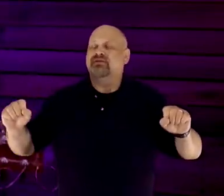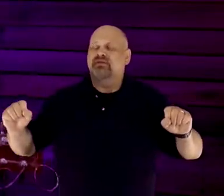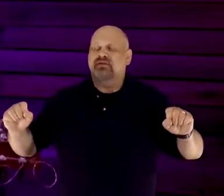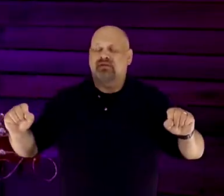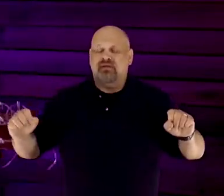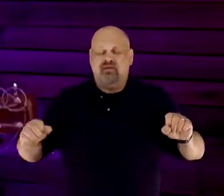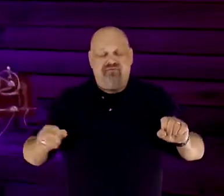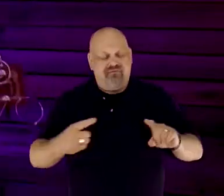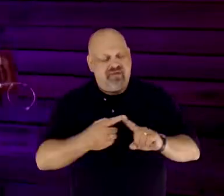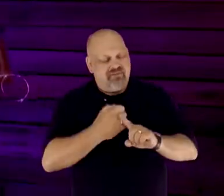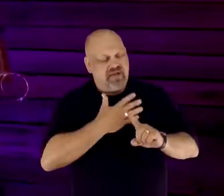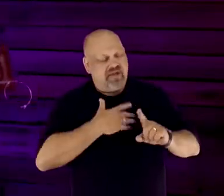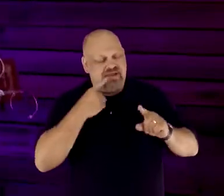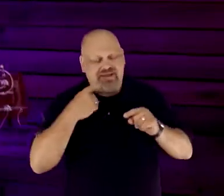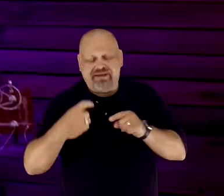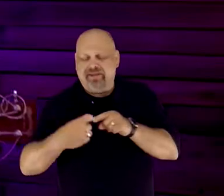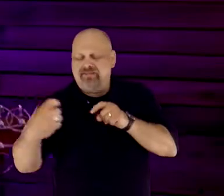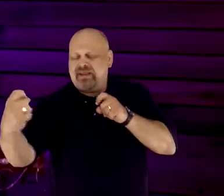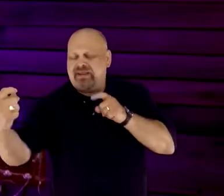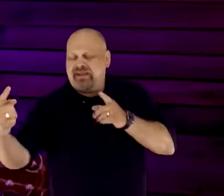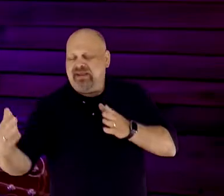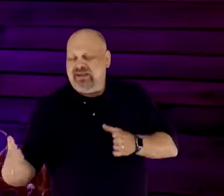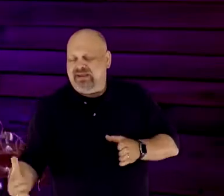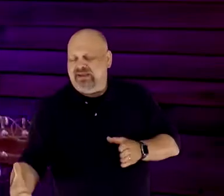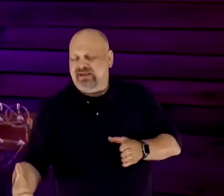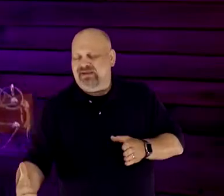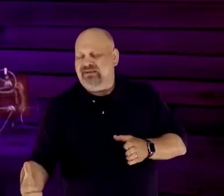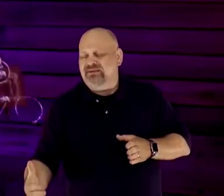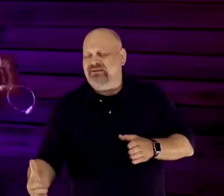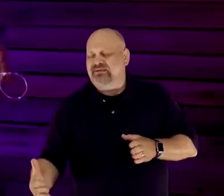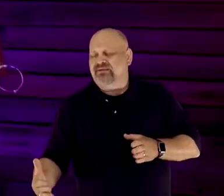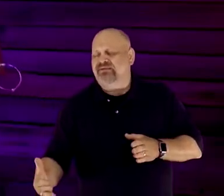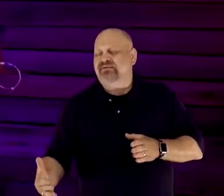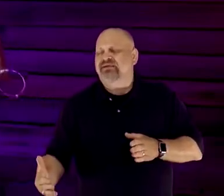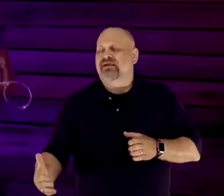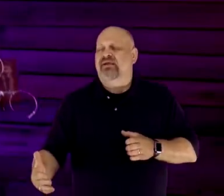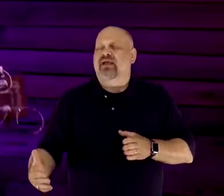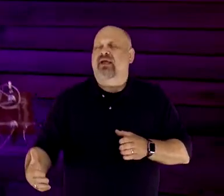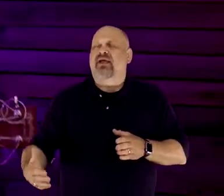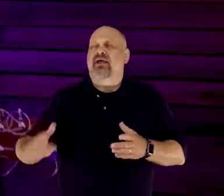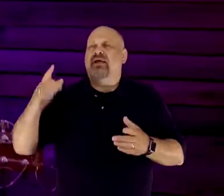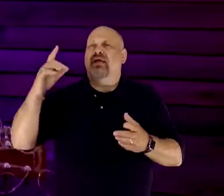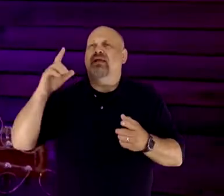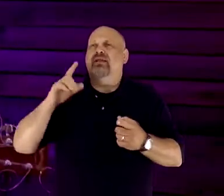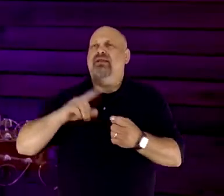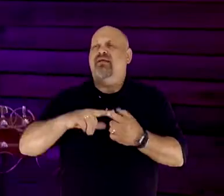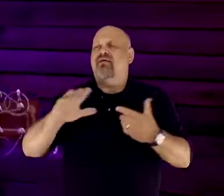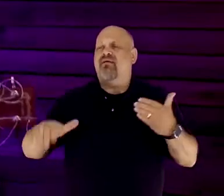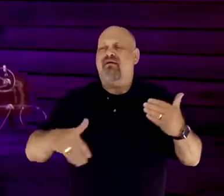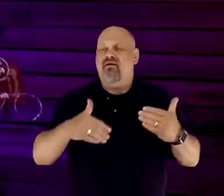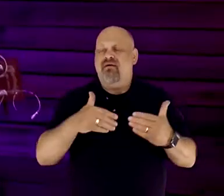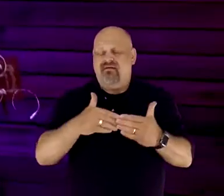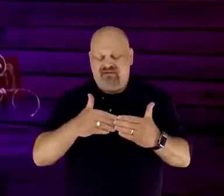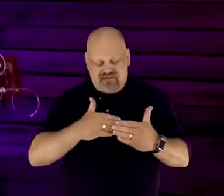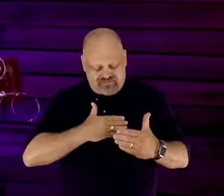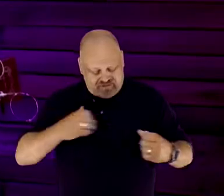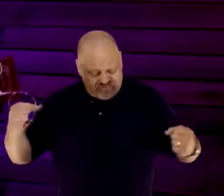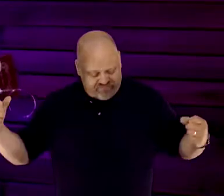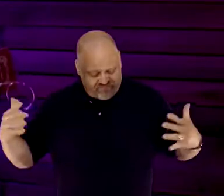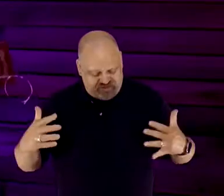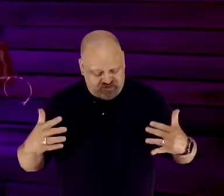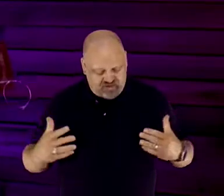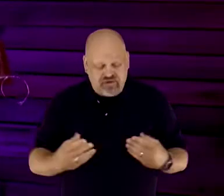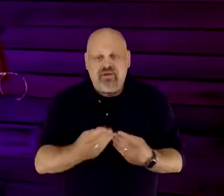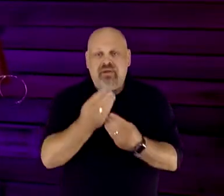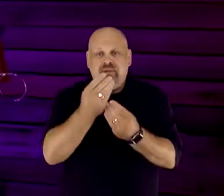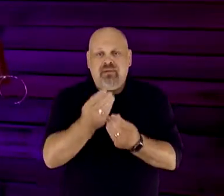deliverance from my enemies, until all my